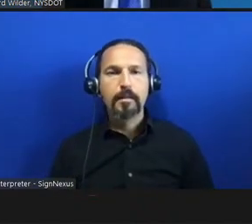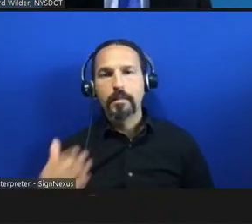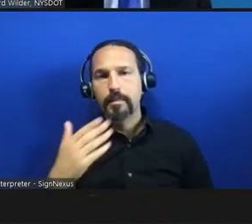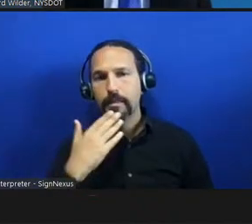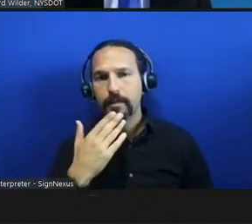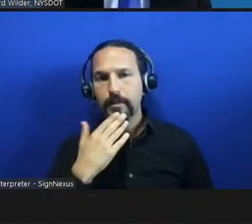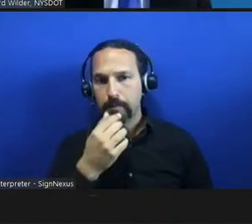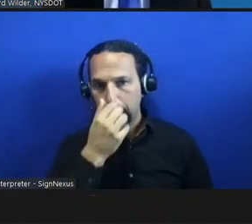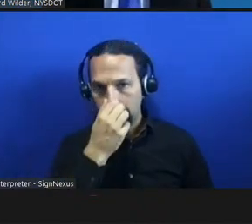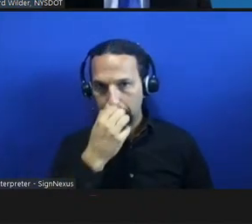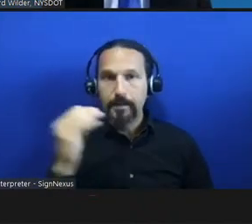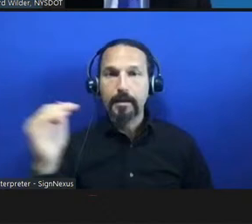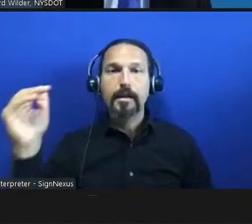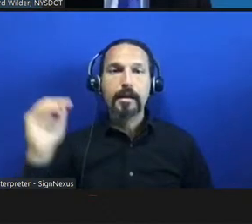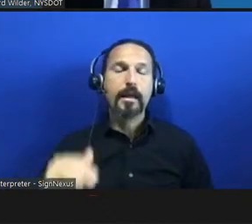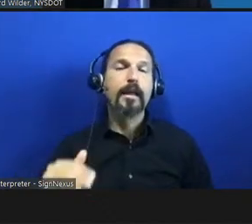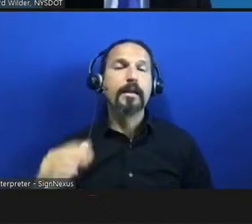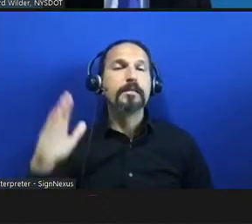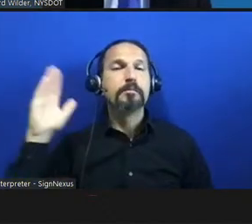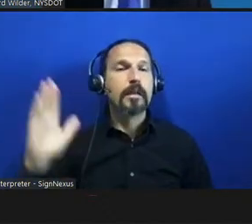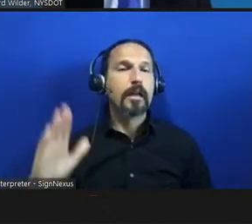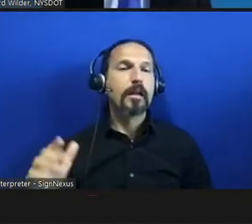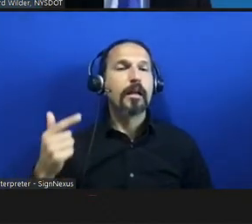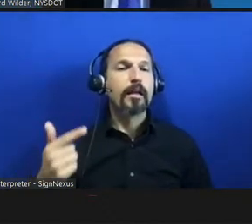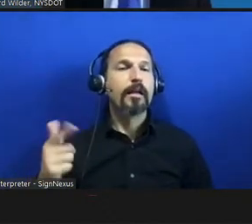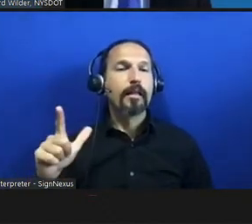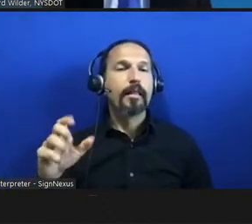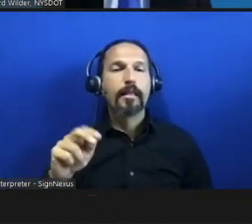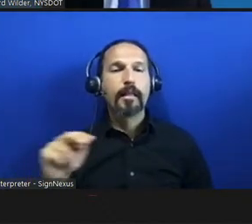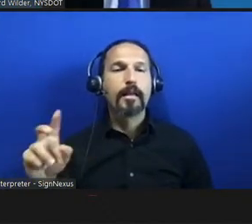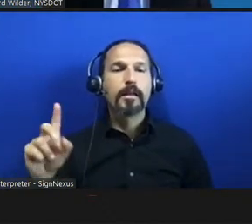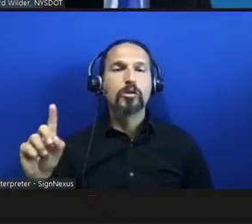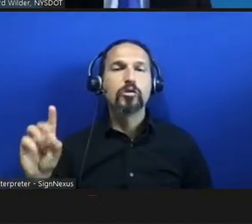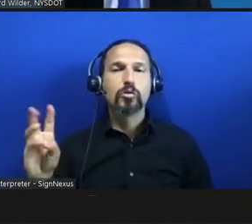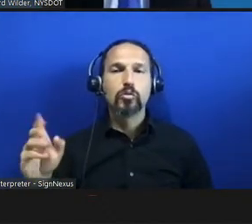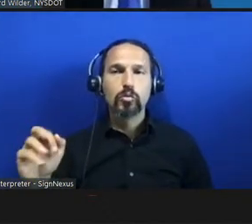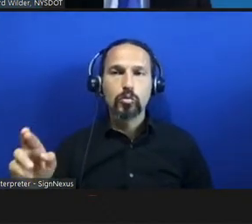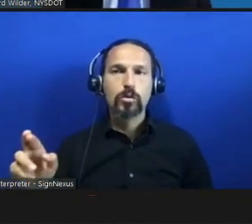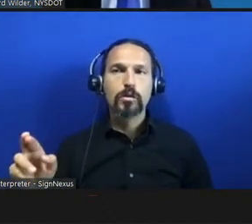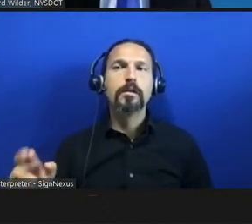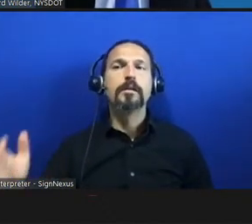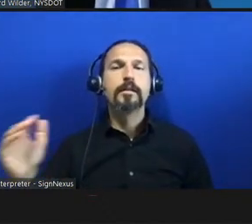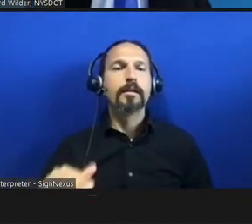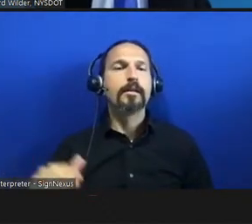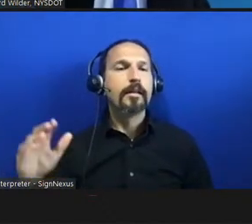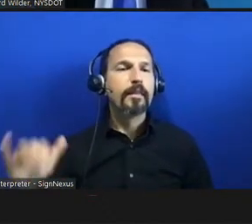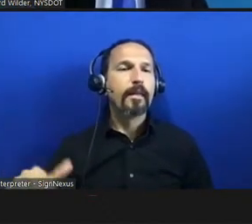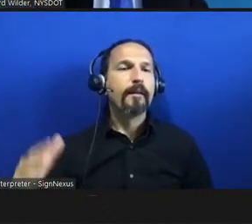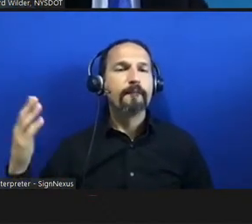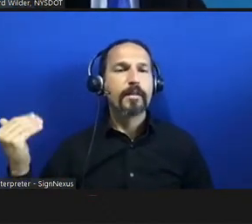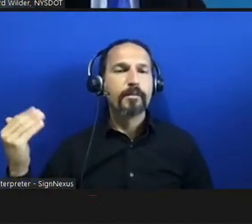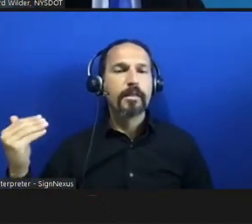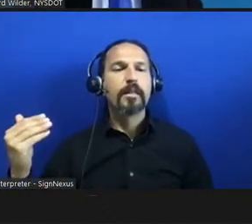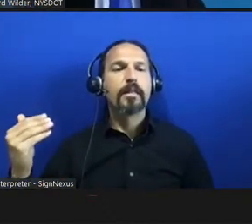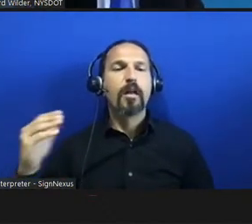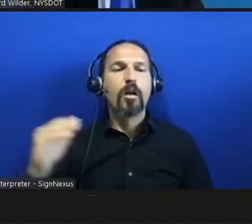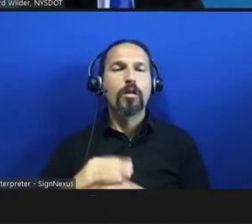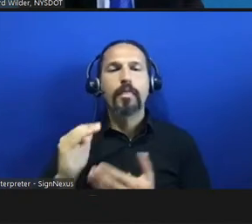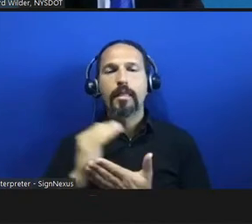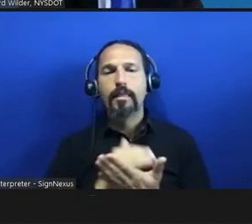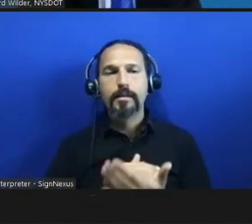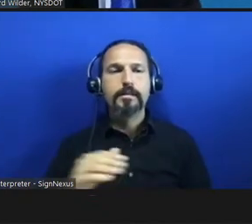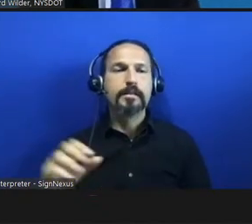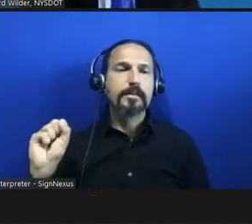you our next speaker is Glenn duer followed by our 15th speaker on the list Sierra